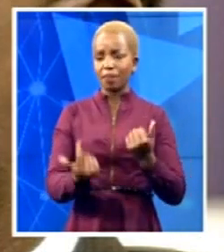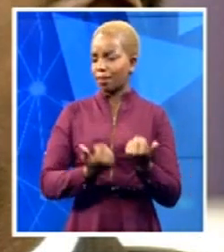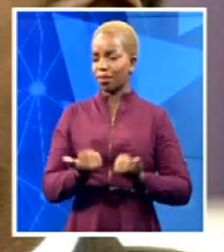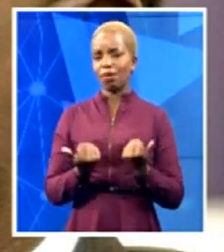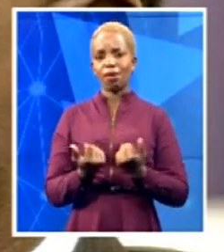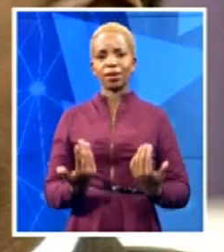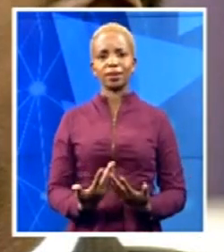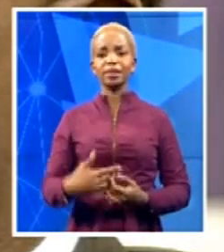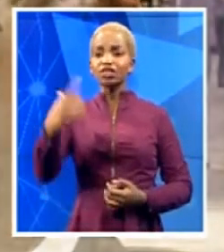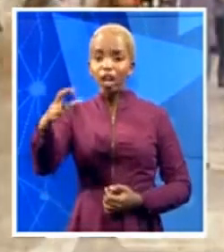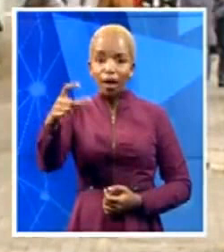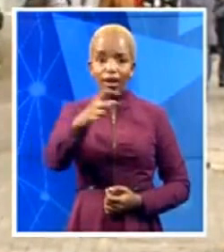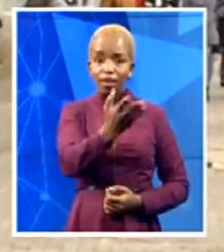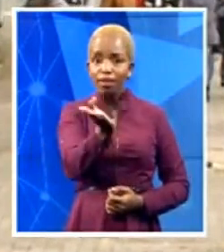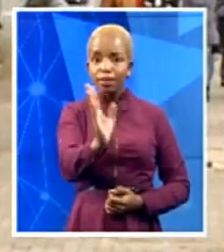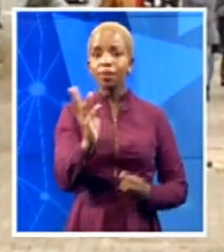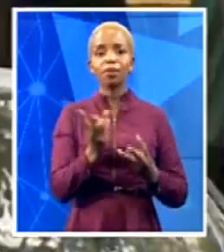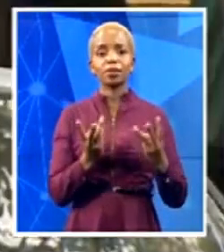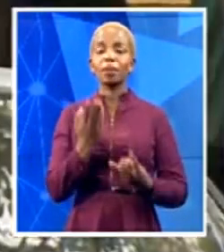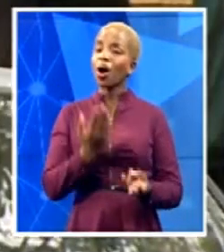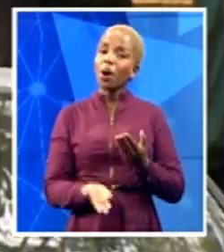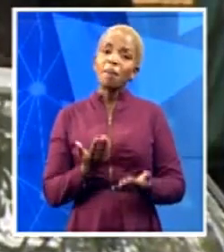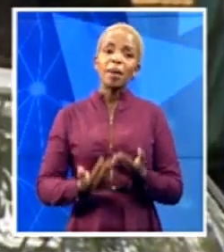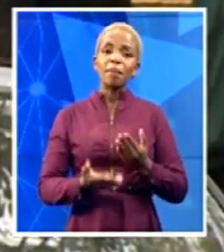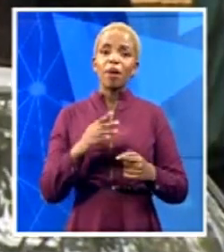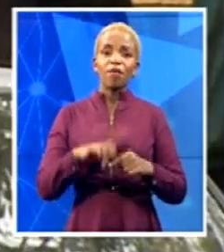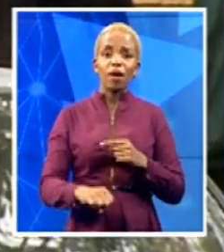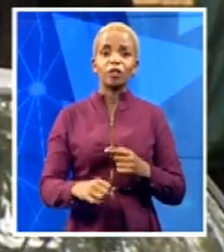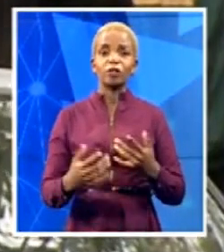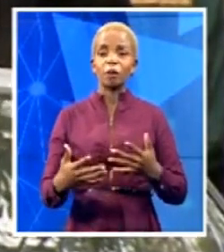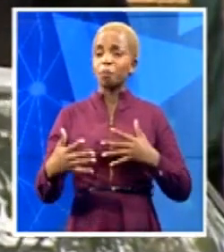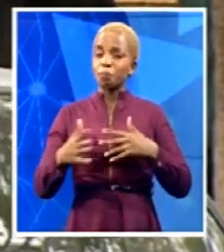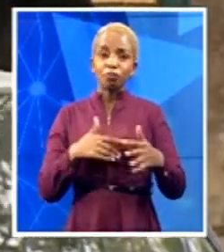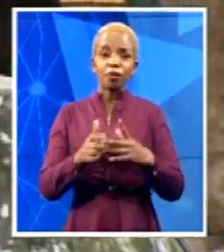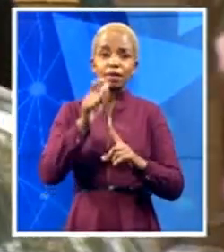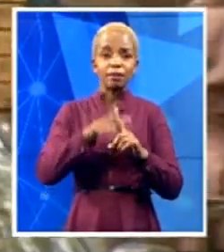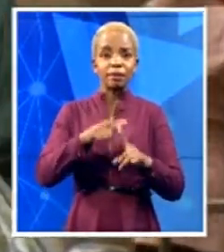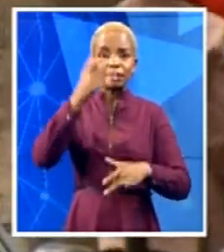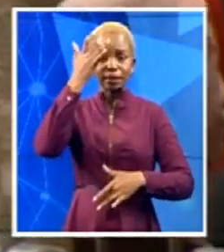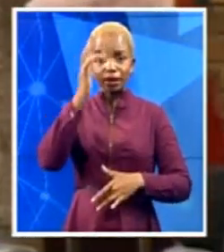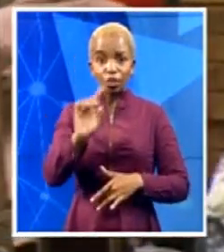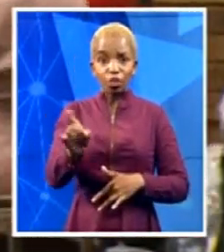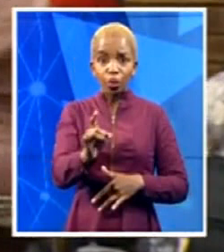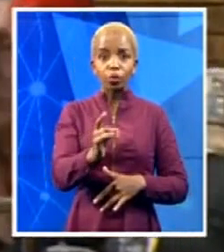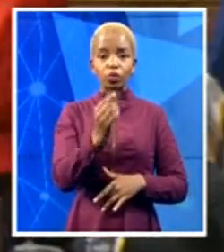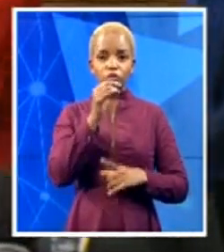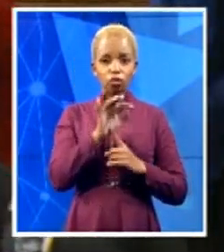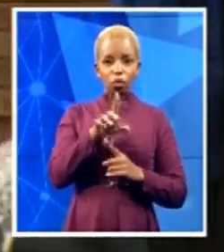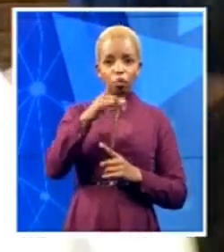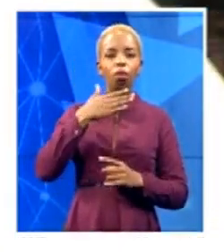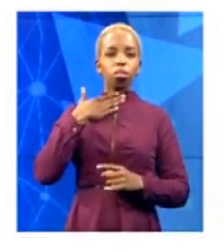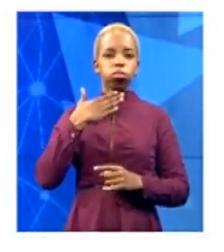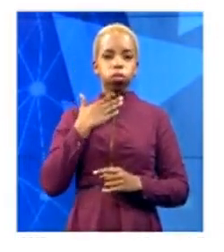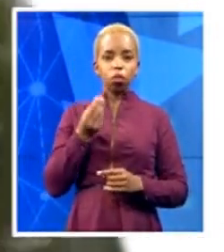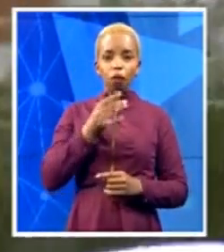signs of infection, and those who actually show symptoms of infection, then you're going to go and get them tested. We don't have a choice.